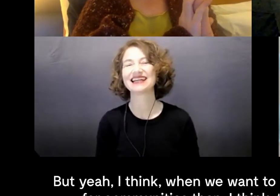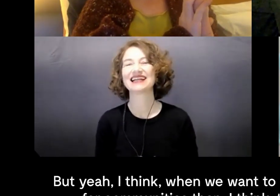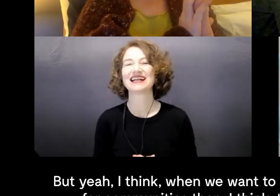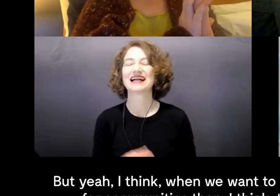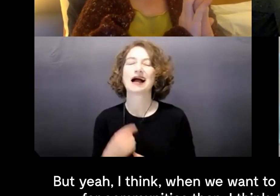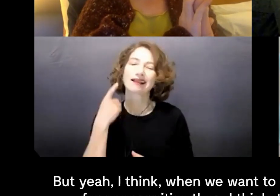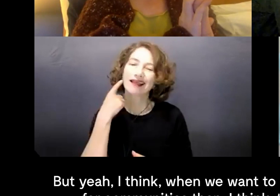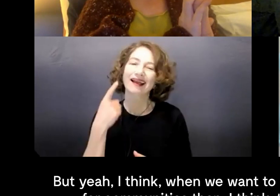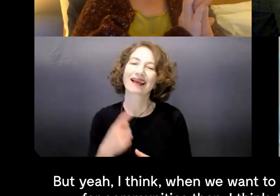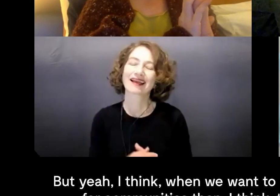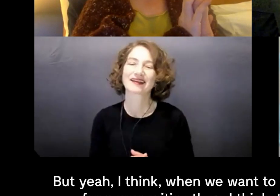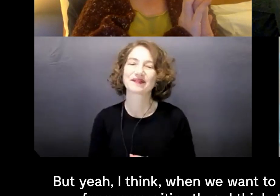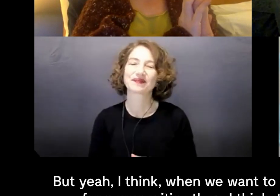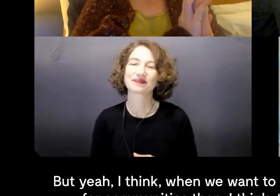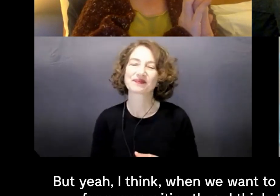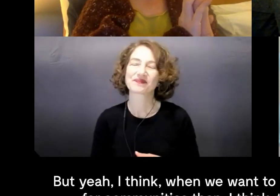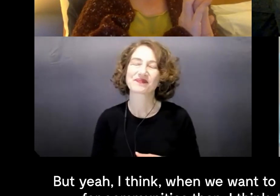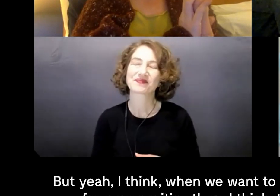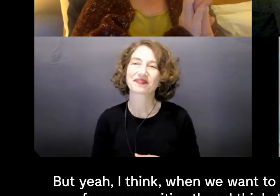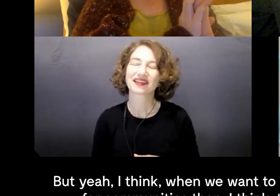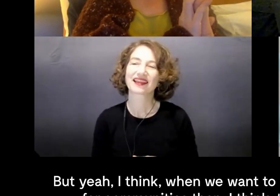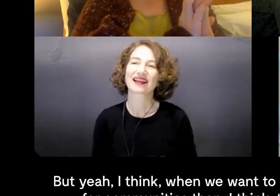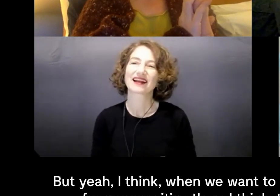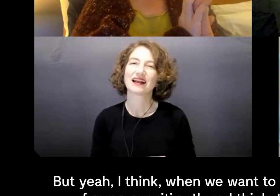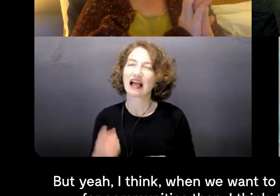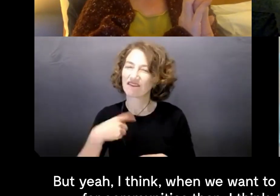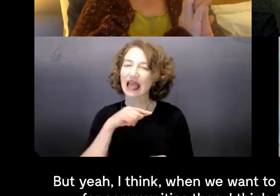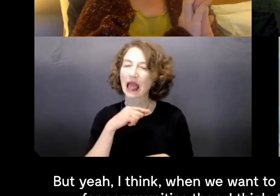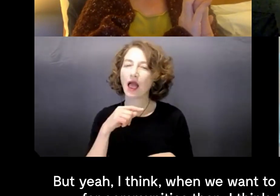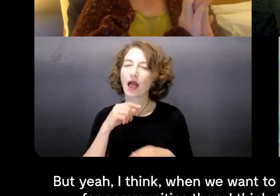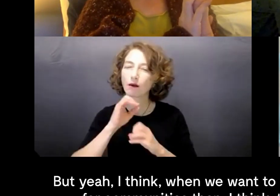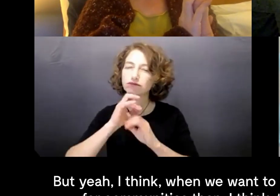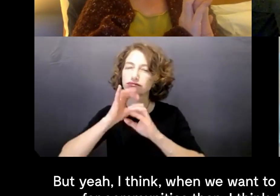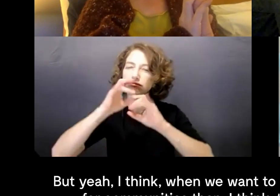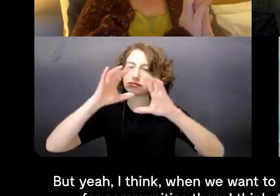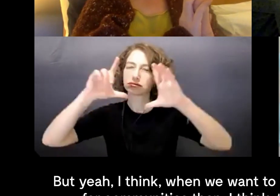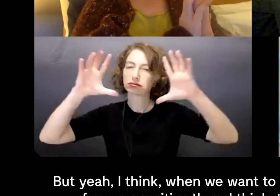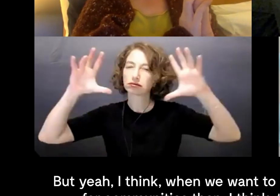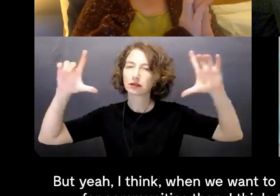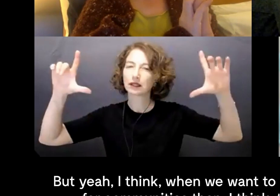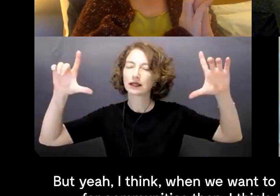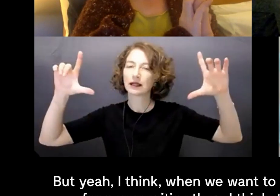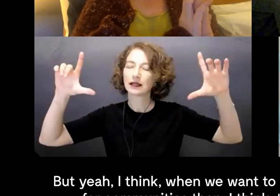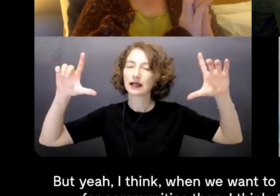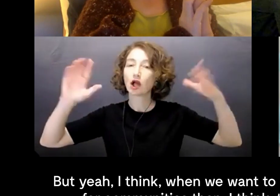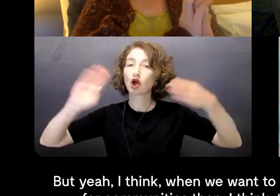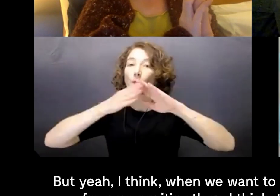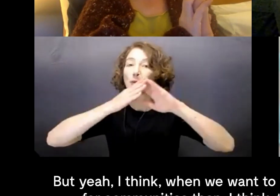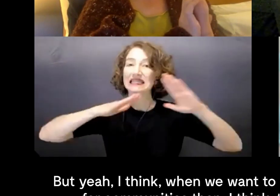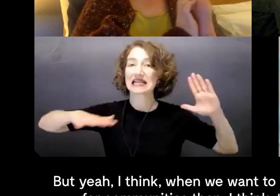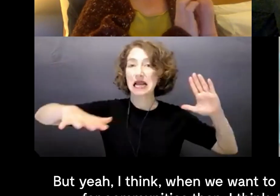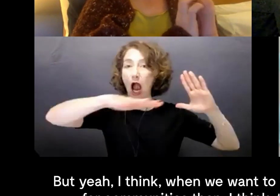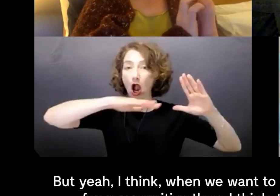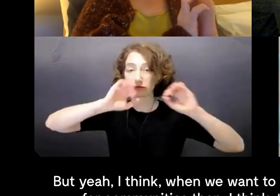we want to imagine, especially spaces for communities,